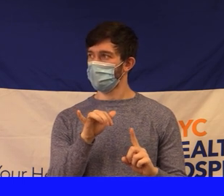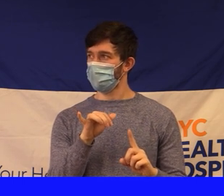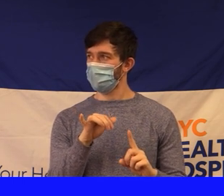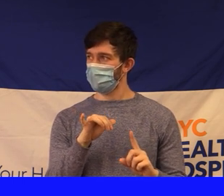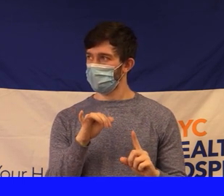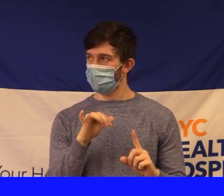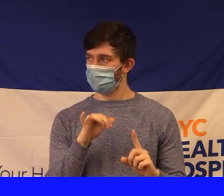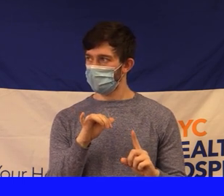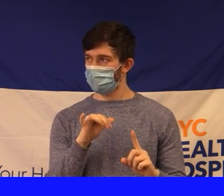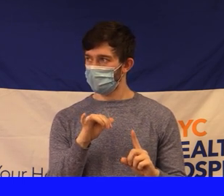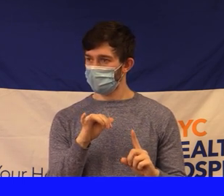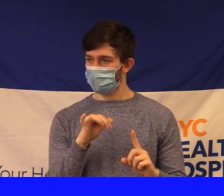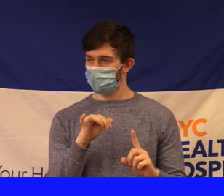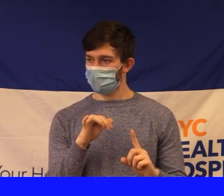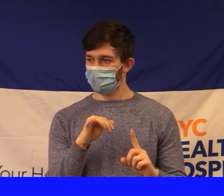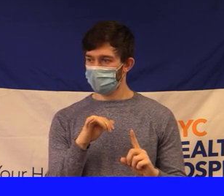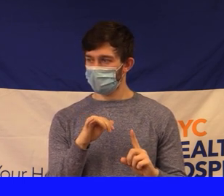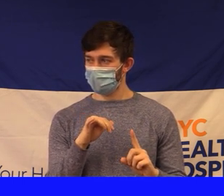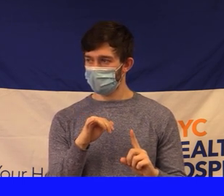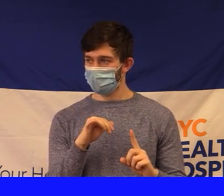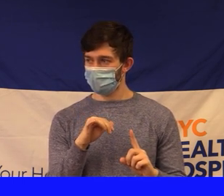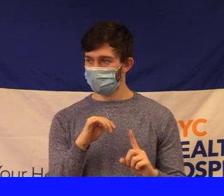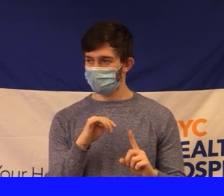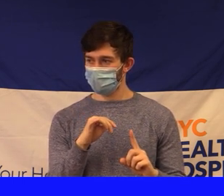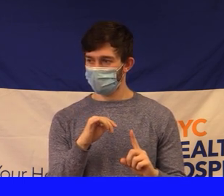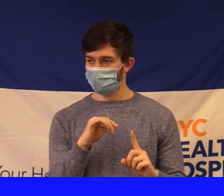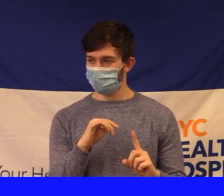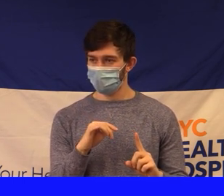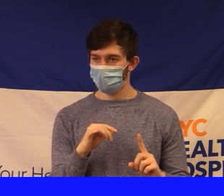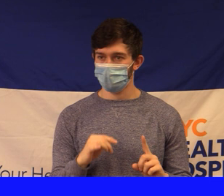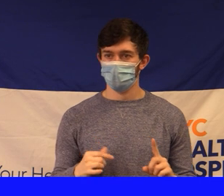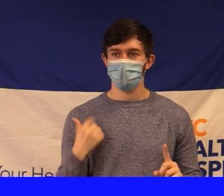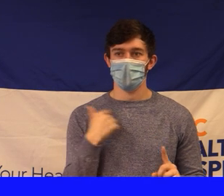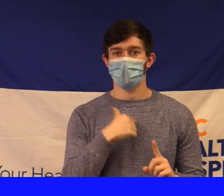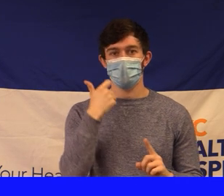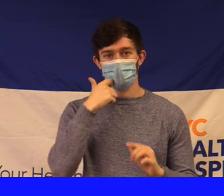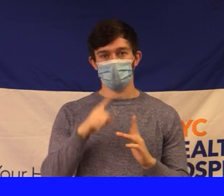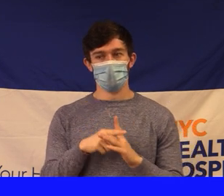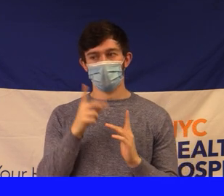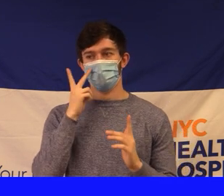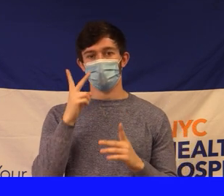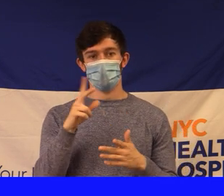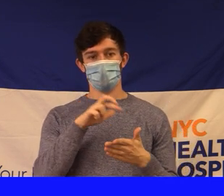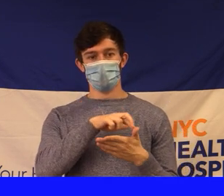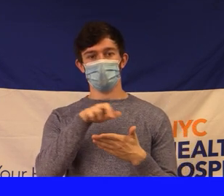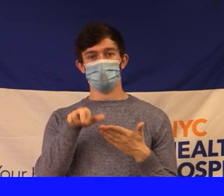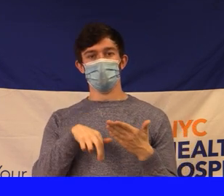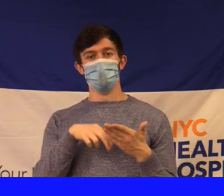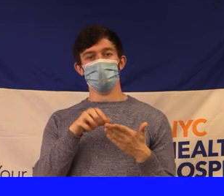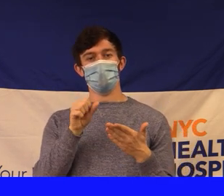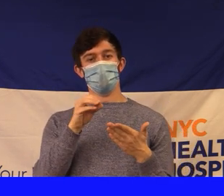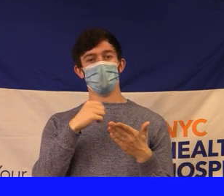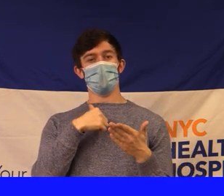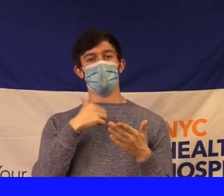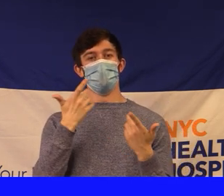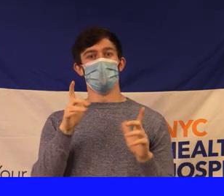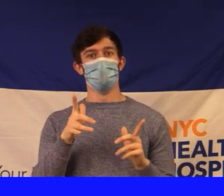it's so integral and we're just starting to see the results, I don't want to be